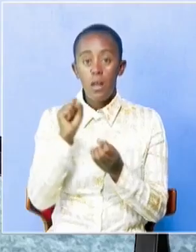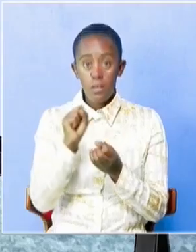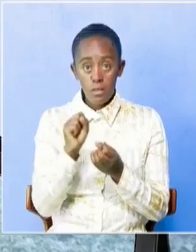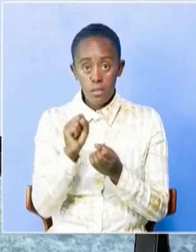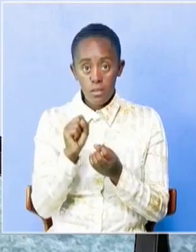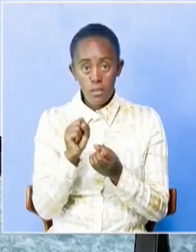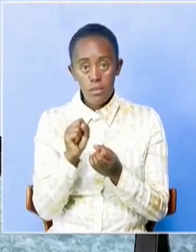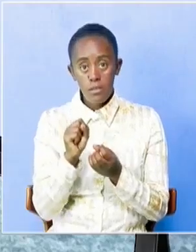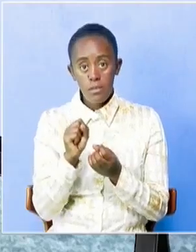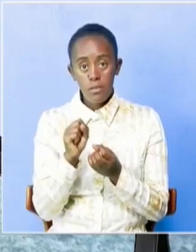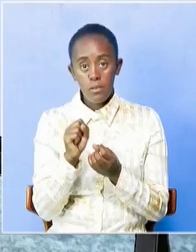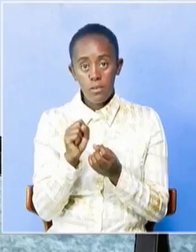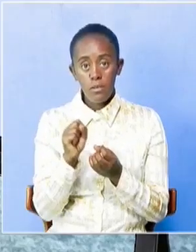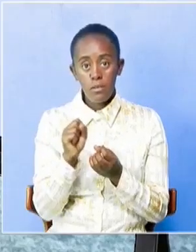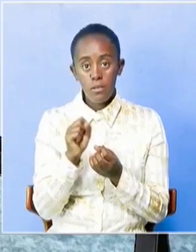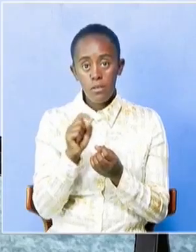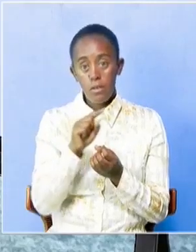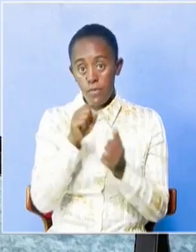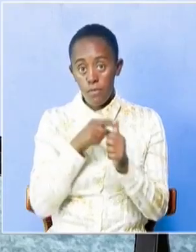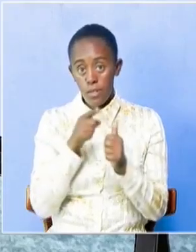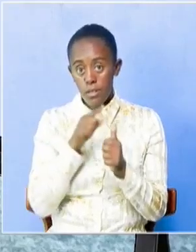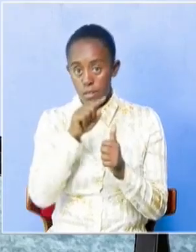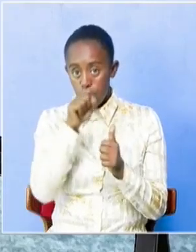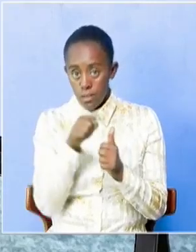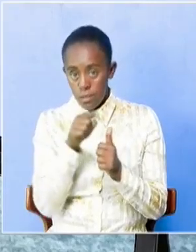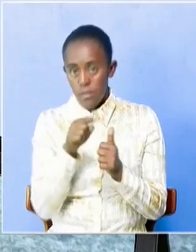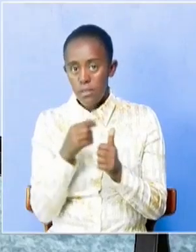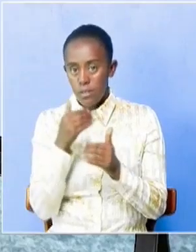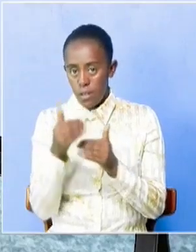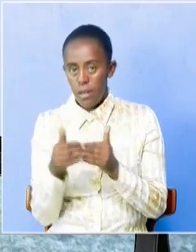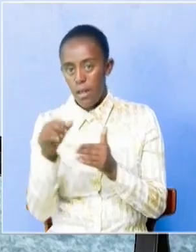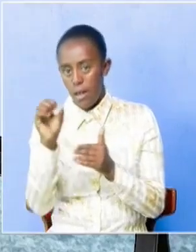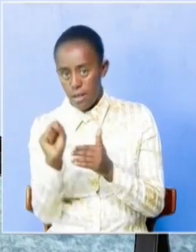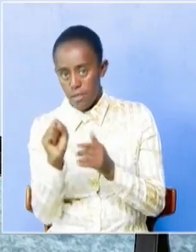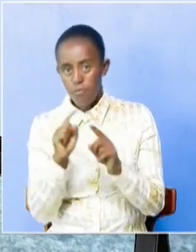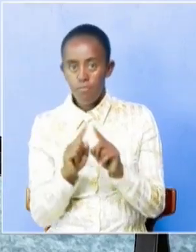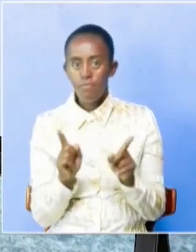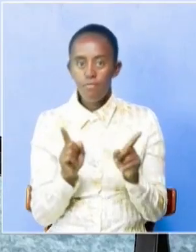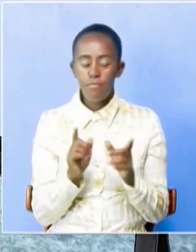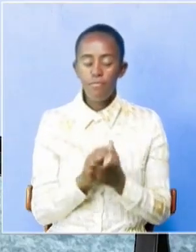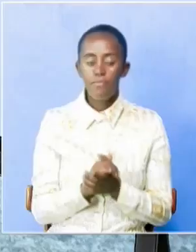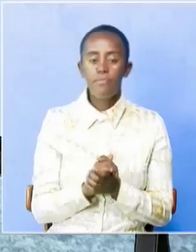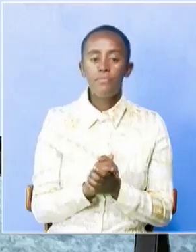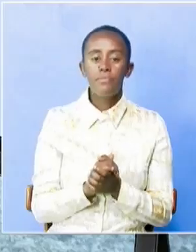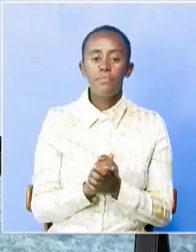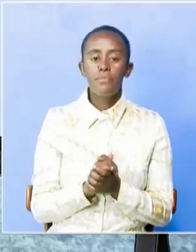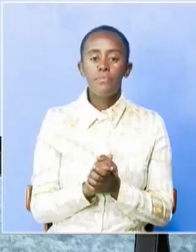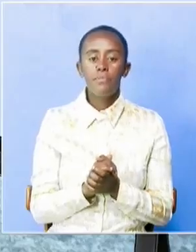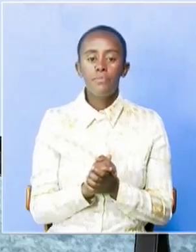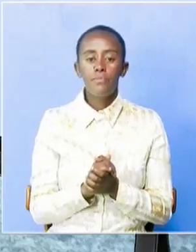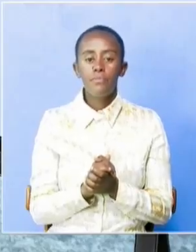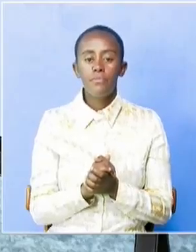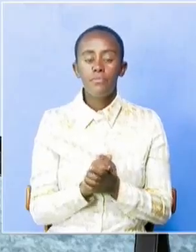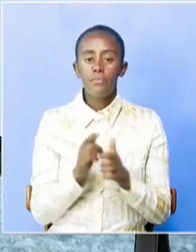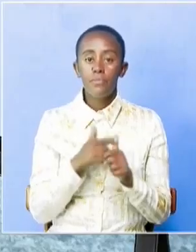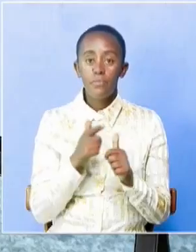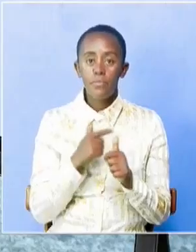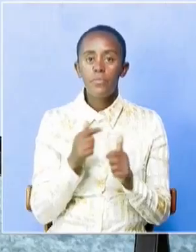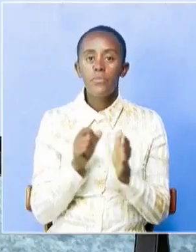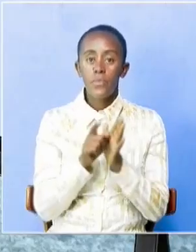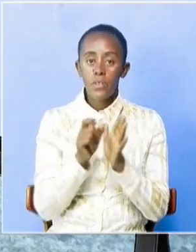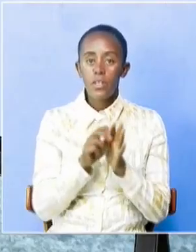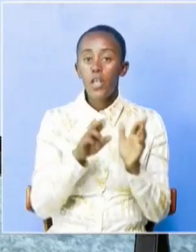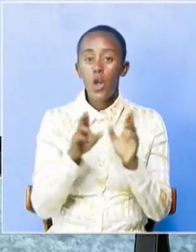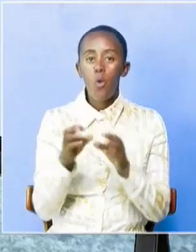what? Apostrophe first and then S, okay? We'll get to it later. But first, let's do the